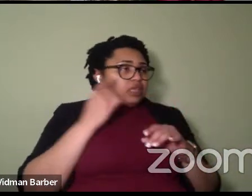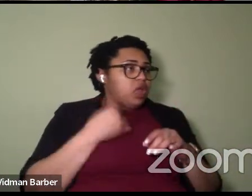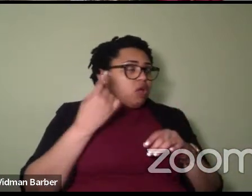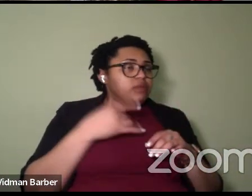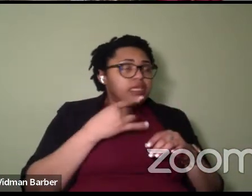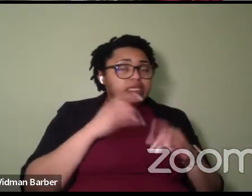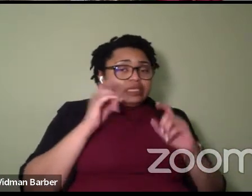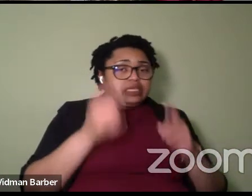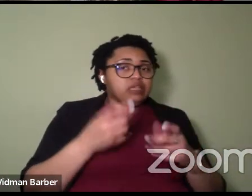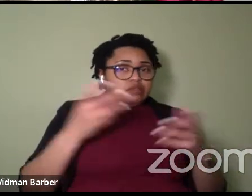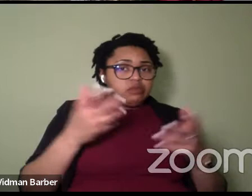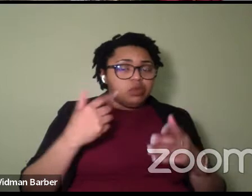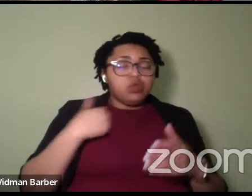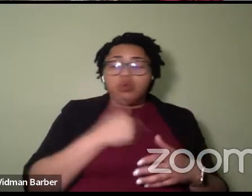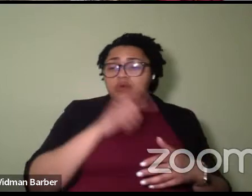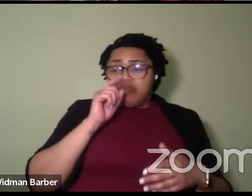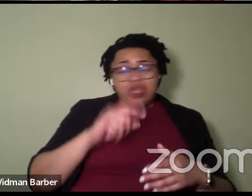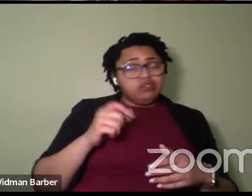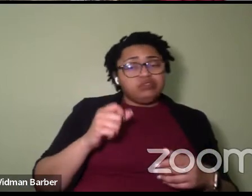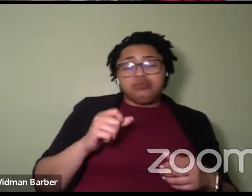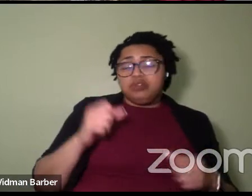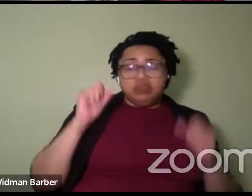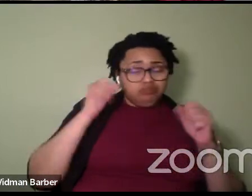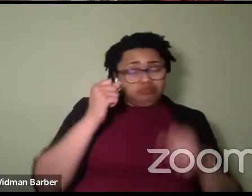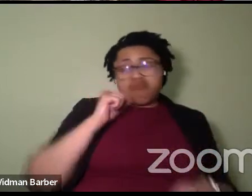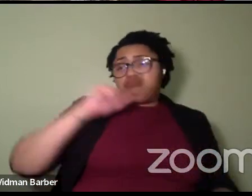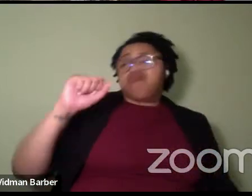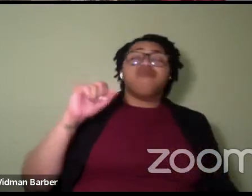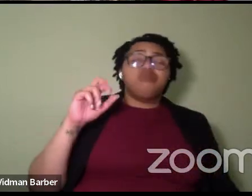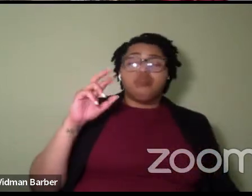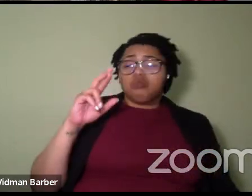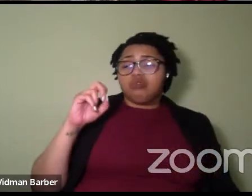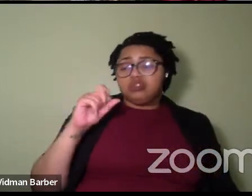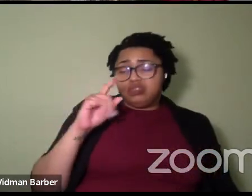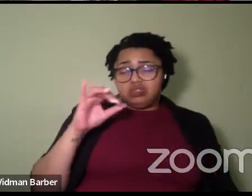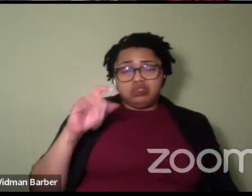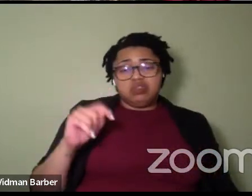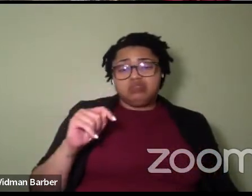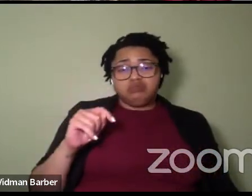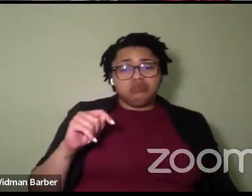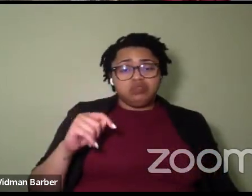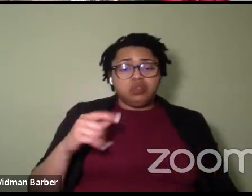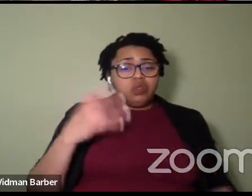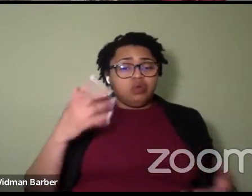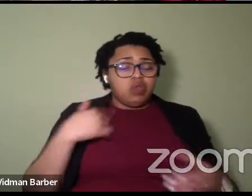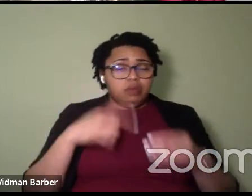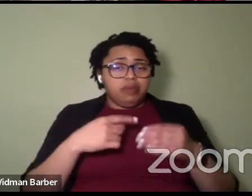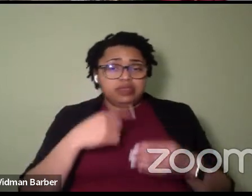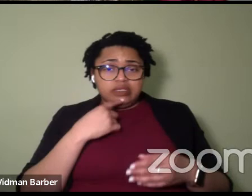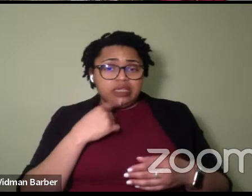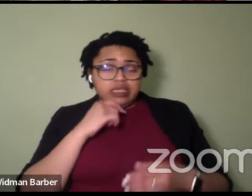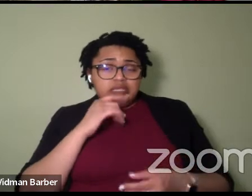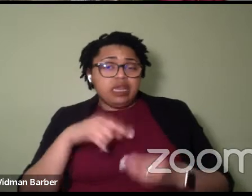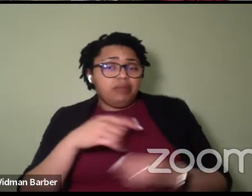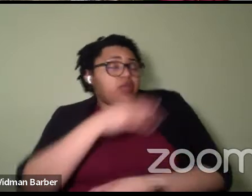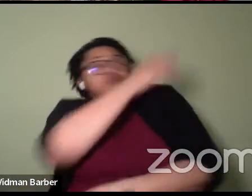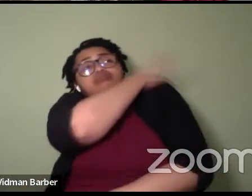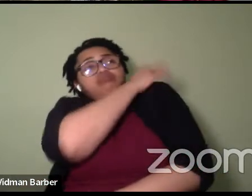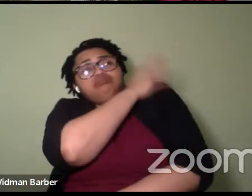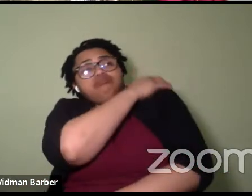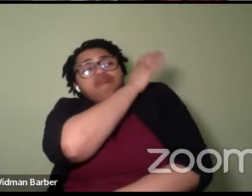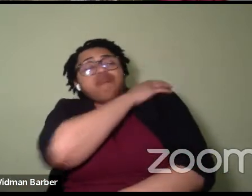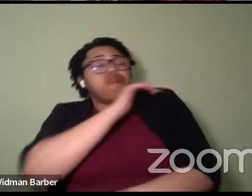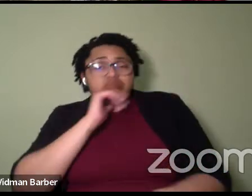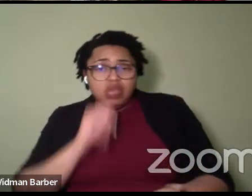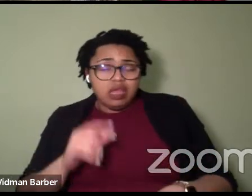just we've had to be resilient. And what I'm about to say is not about patting myself on the back. It's an indictment of the